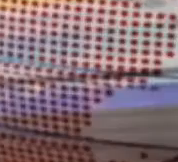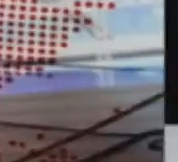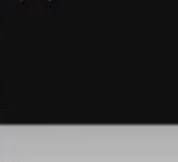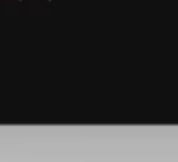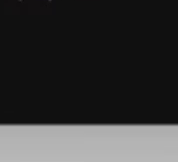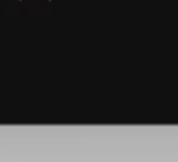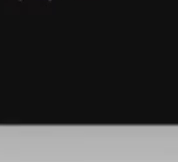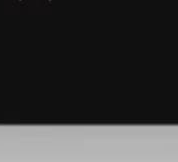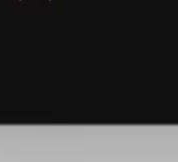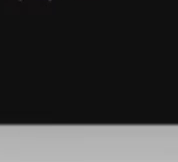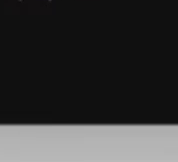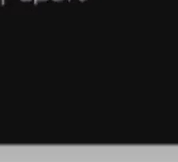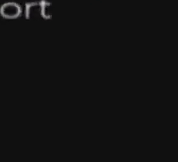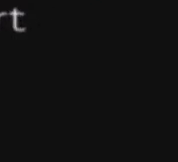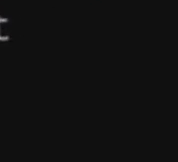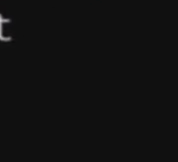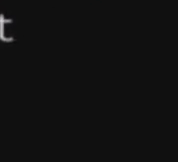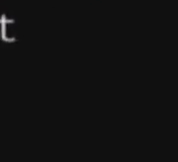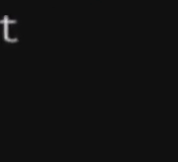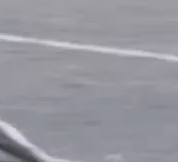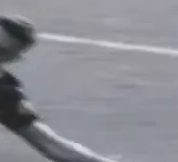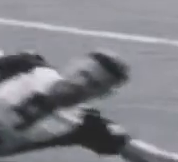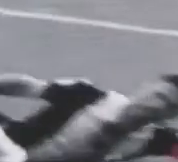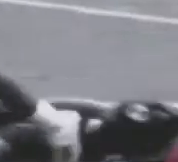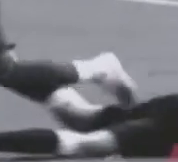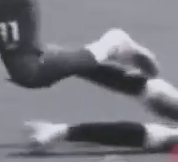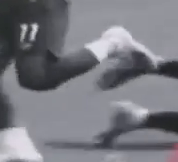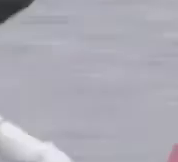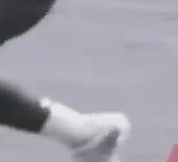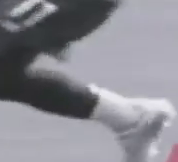in association with Showmax.